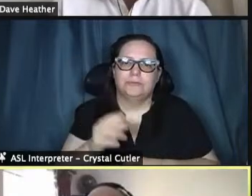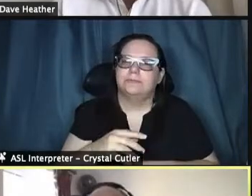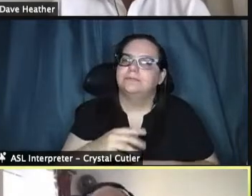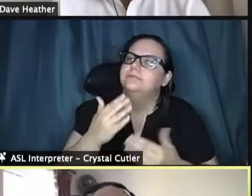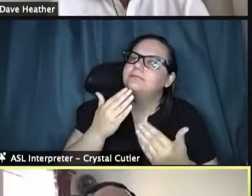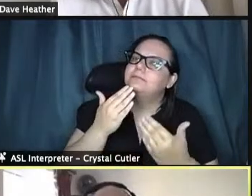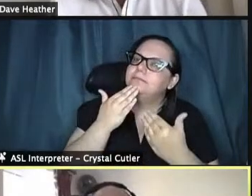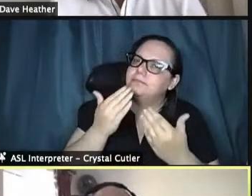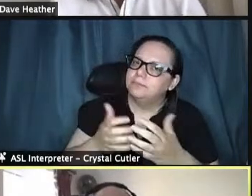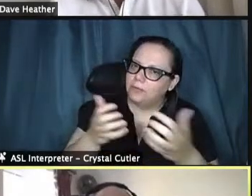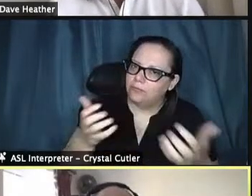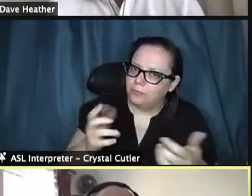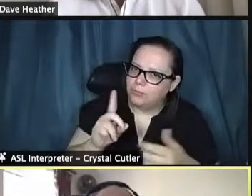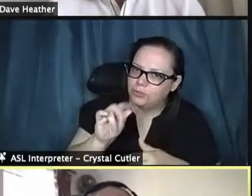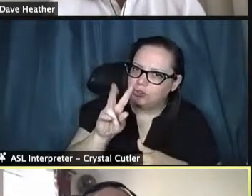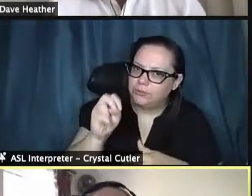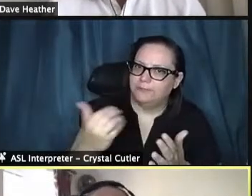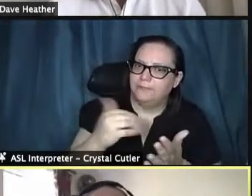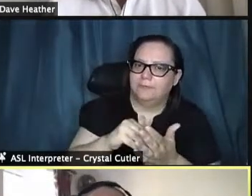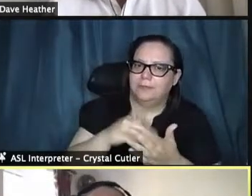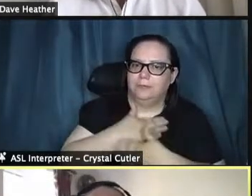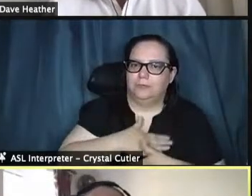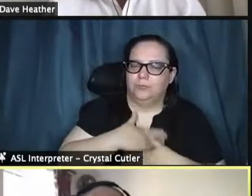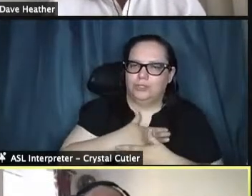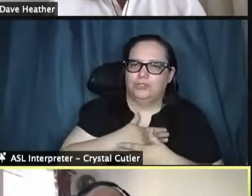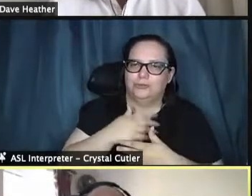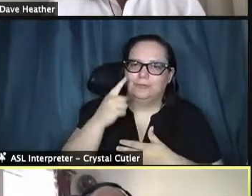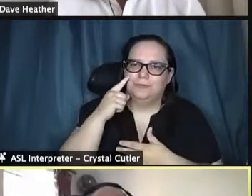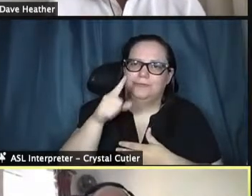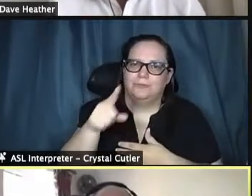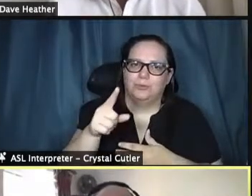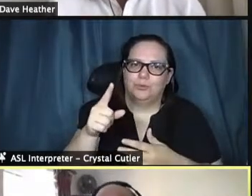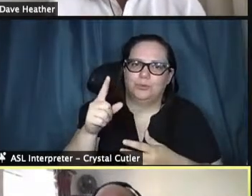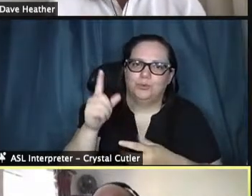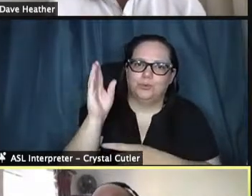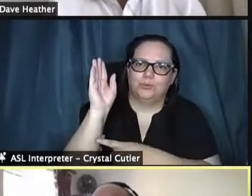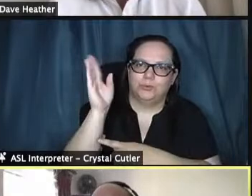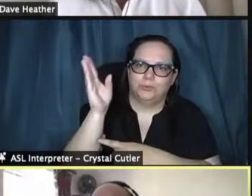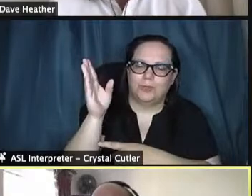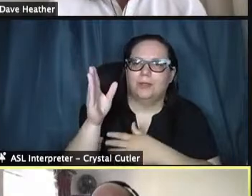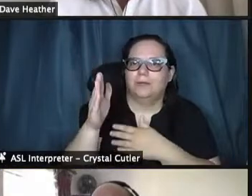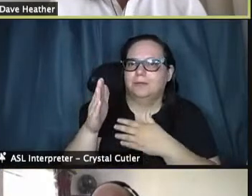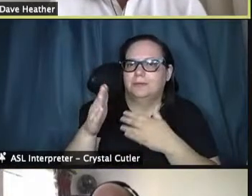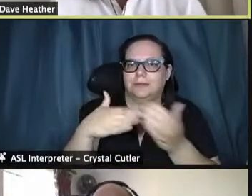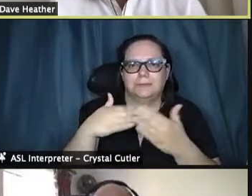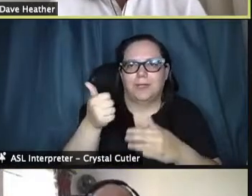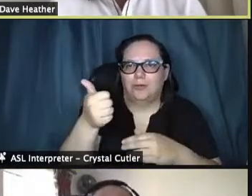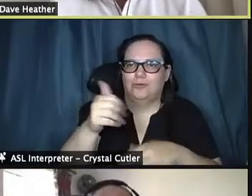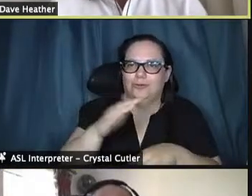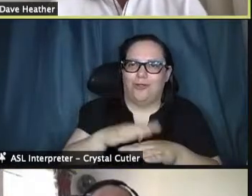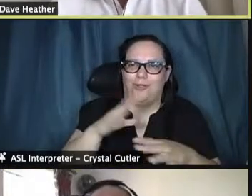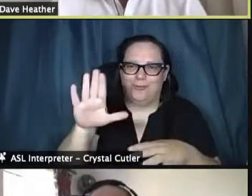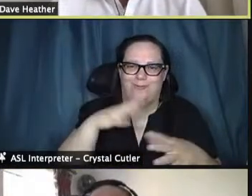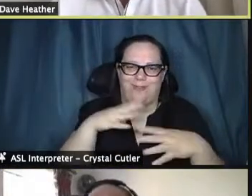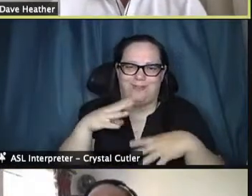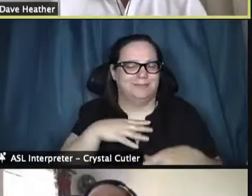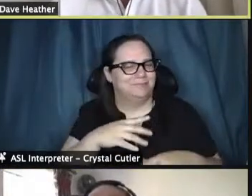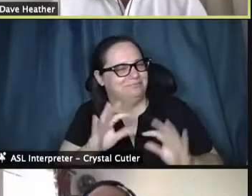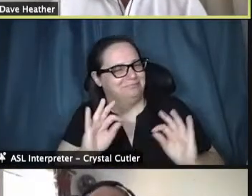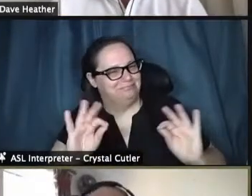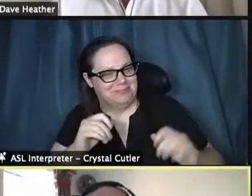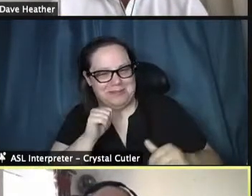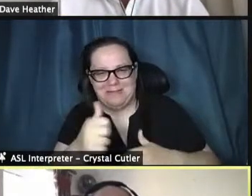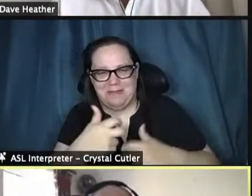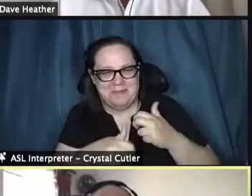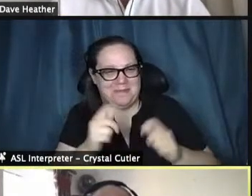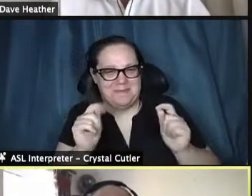much, Dave. And once again, much appreciated that you gave us the talk despite being on holidays. Not a problem at all. Good.